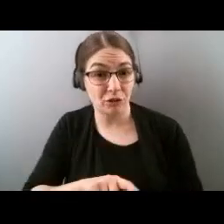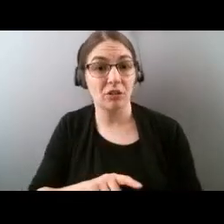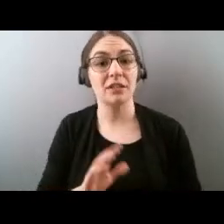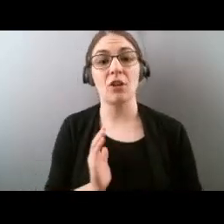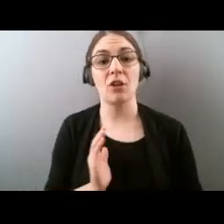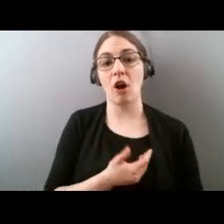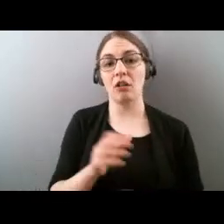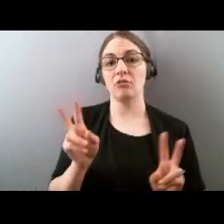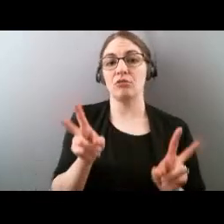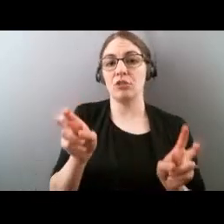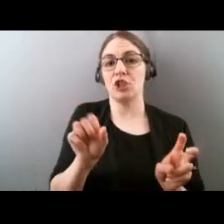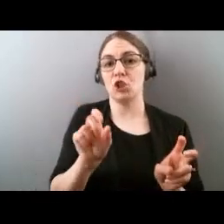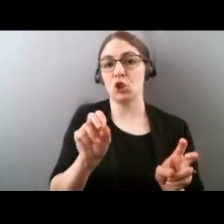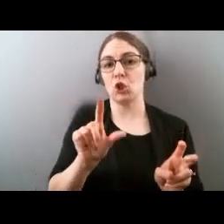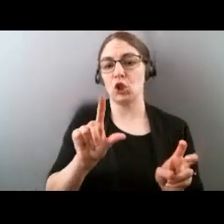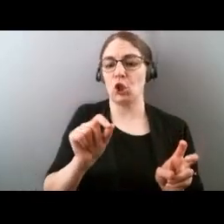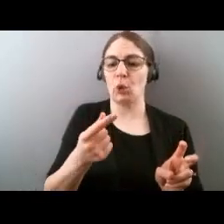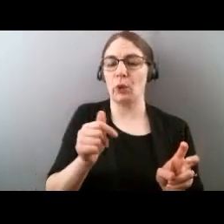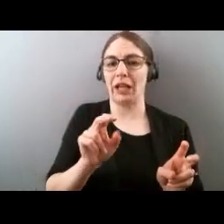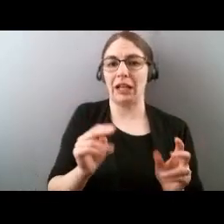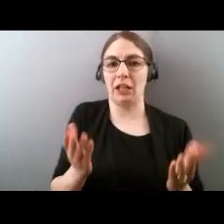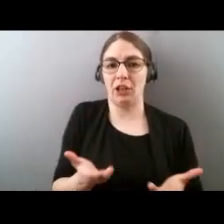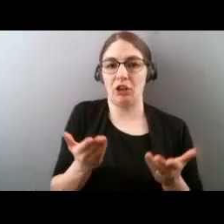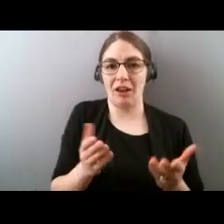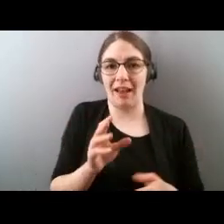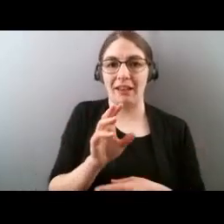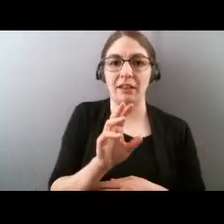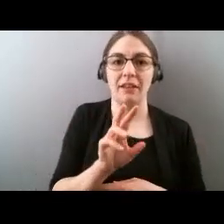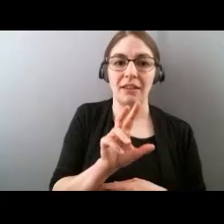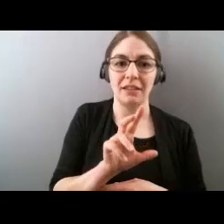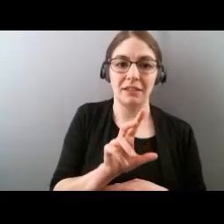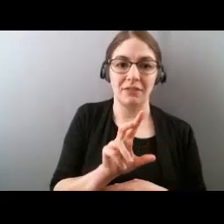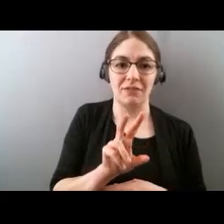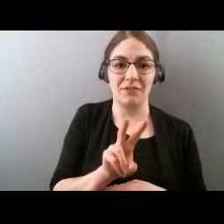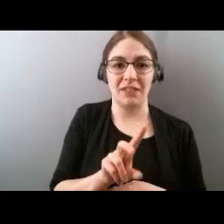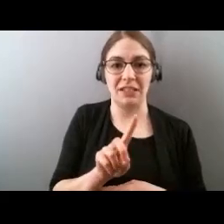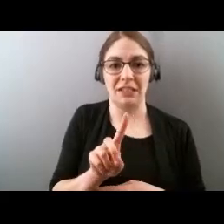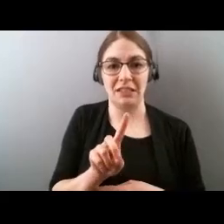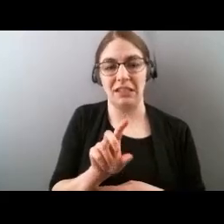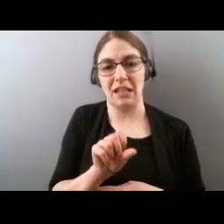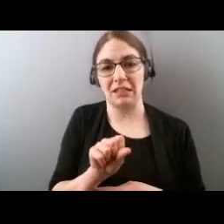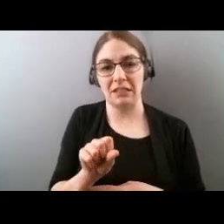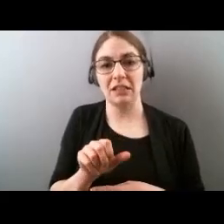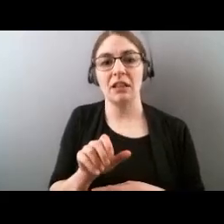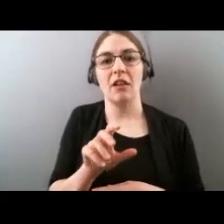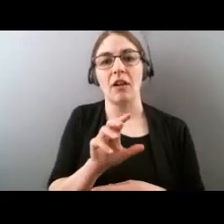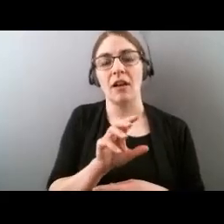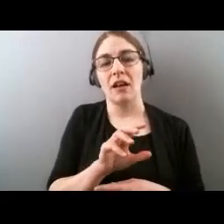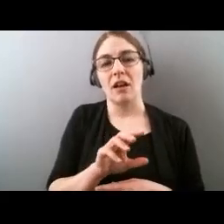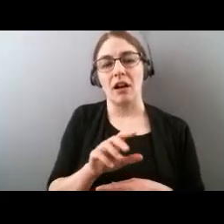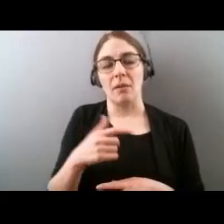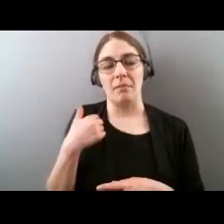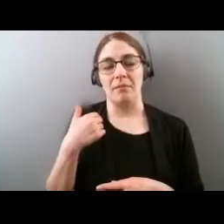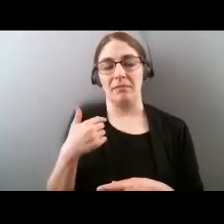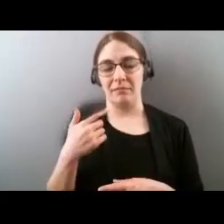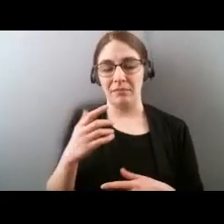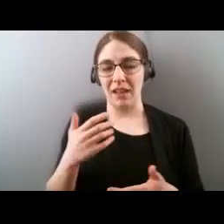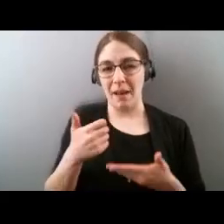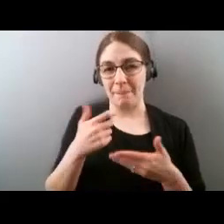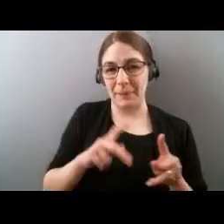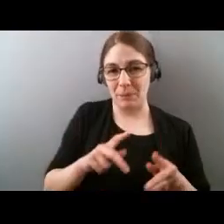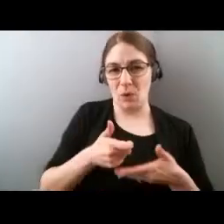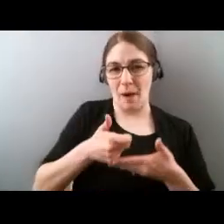is people helping people. And when I got here, that sounded kind of cute, but I've really been impressed at